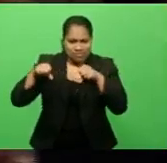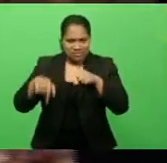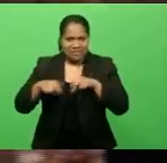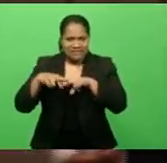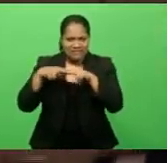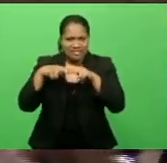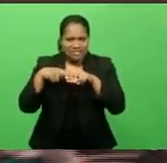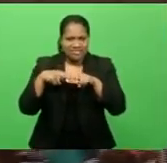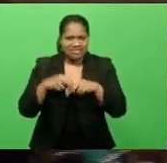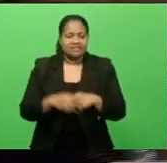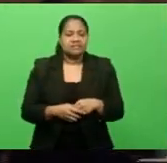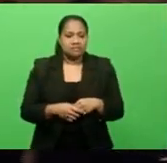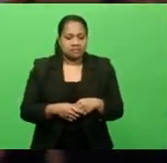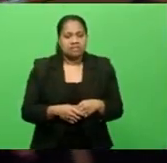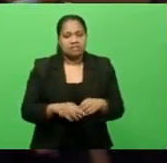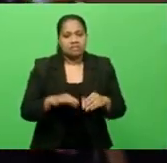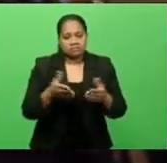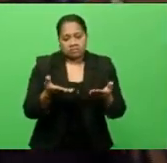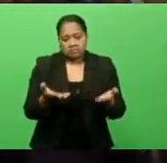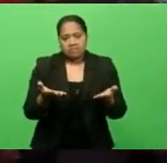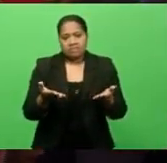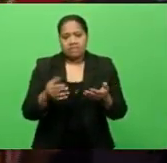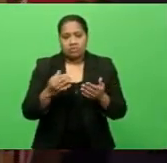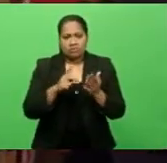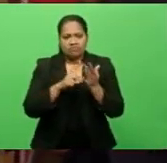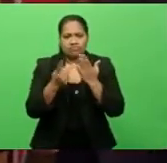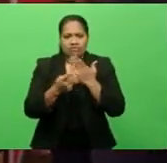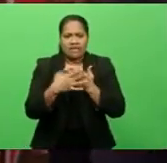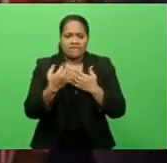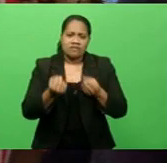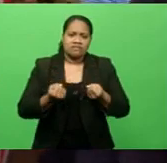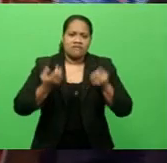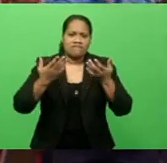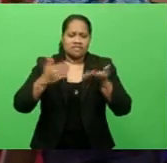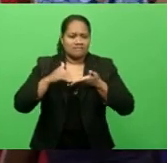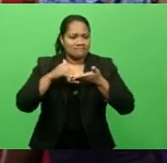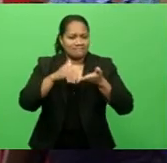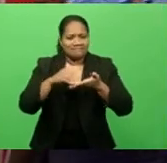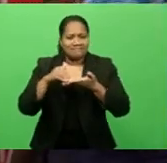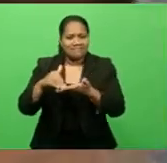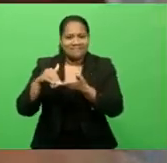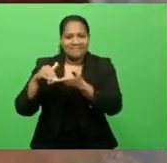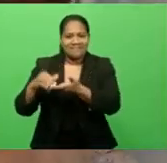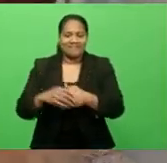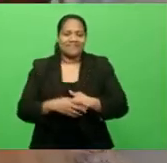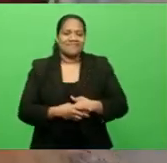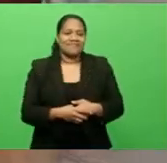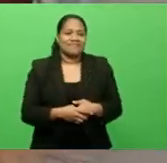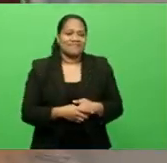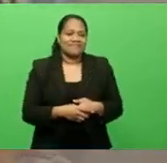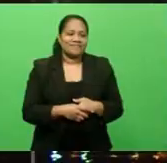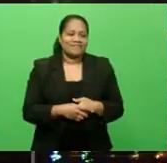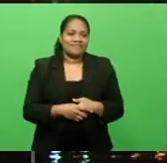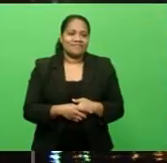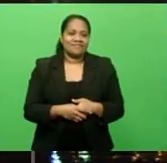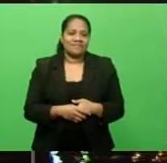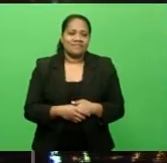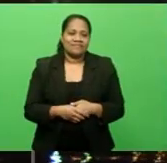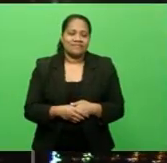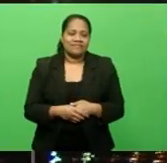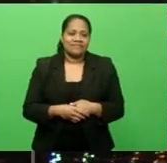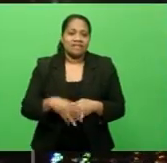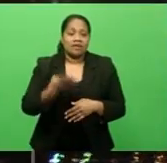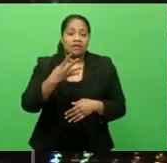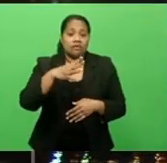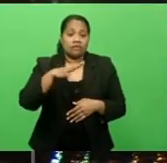of regional projects that they have offered help with. Sainian Imboila, FBC News.